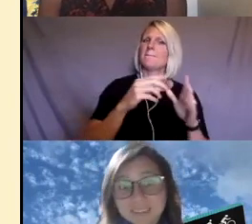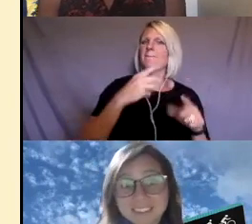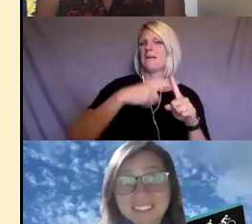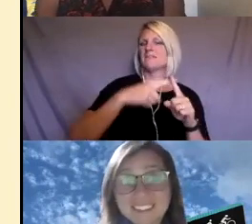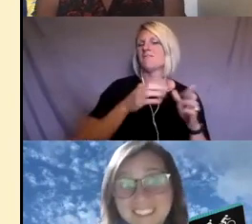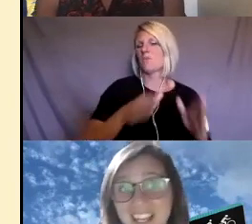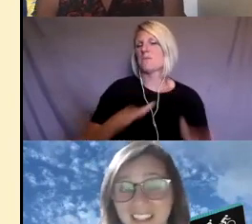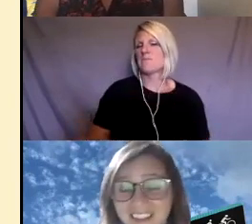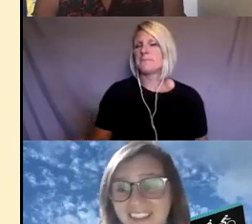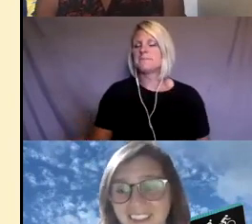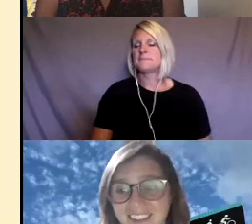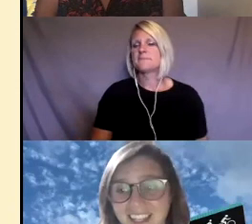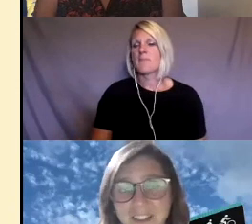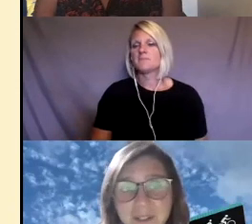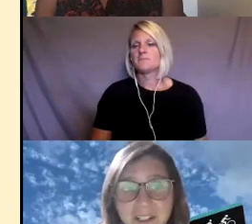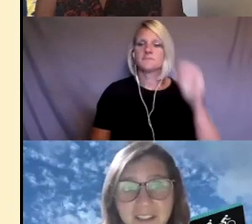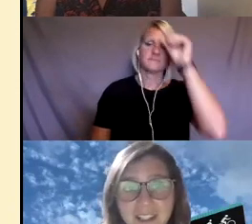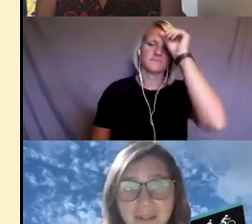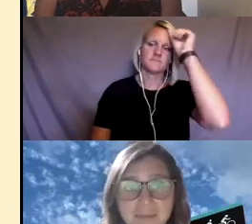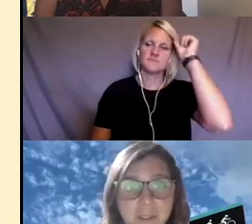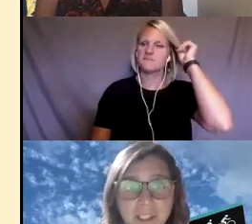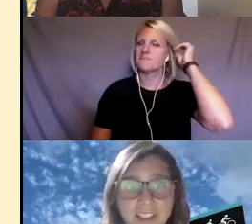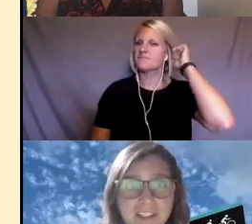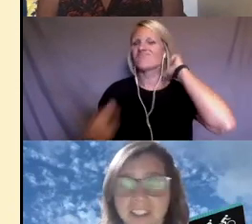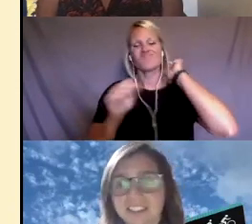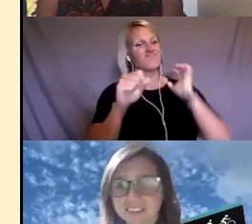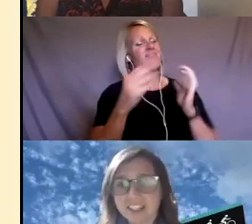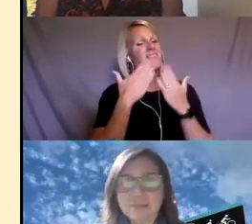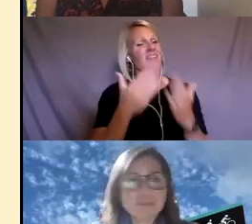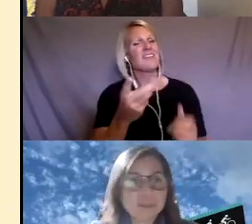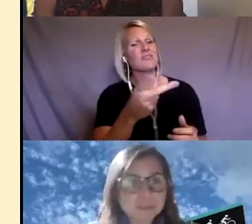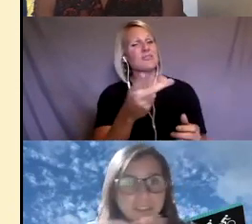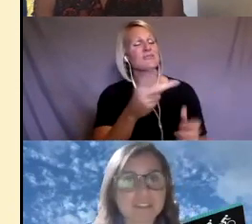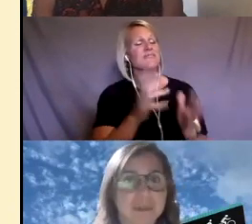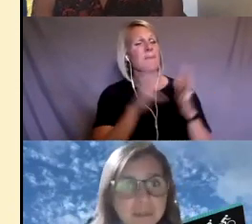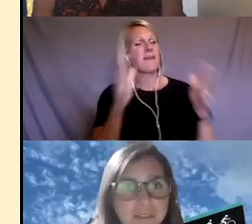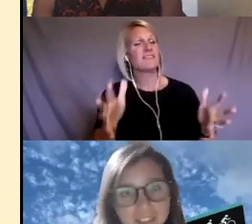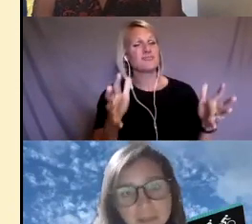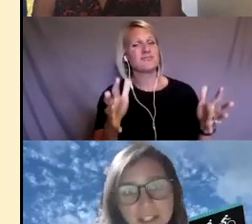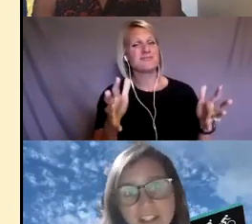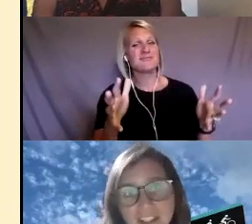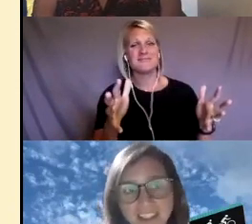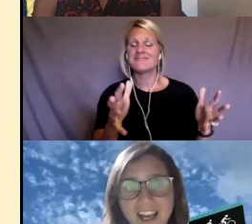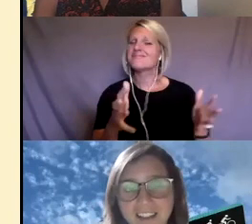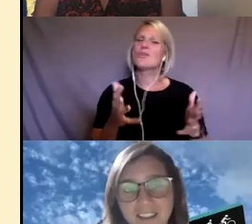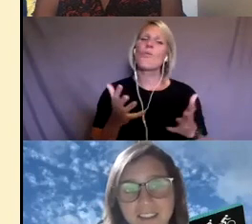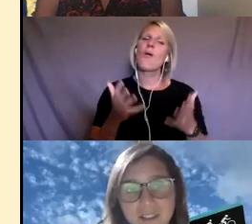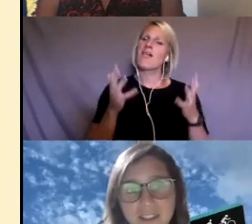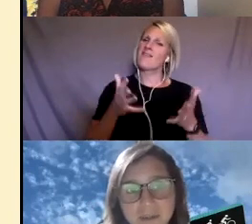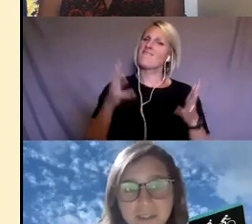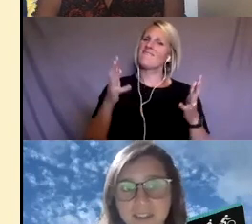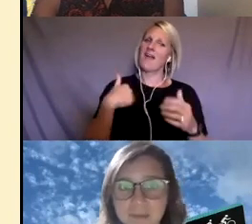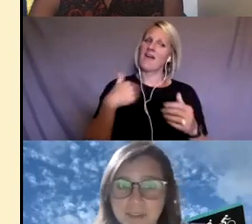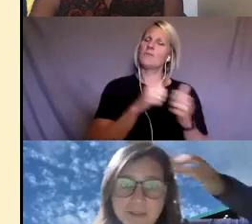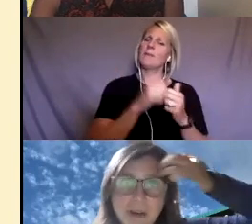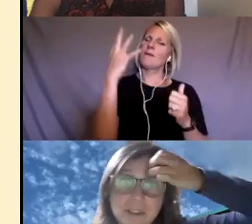Absolutely. Yeah, thank you all. Courtney and Angelique, you left us with beautiful inspiration at the end and great